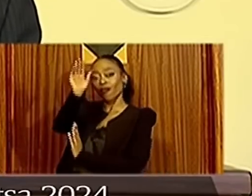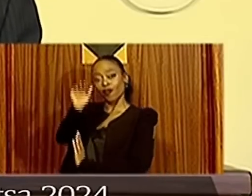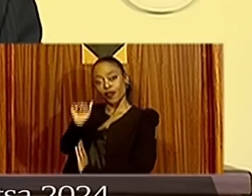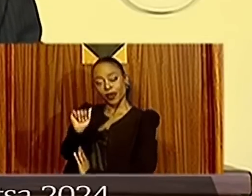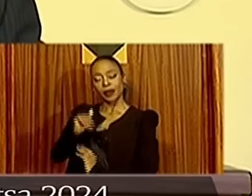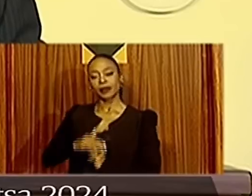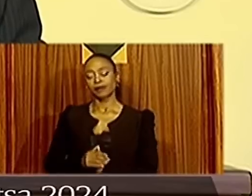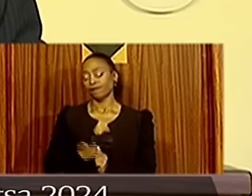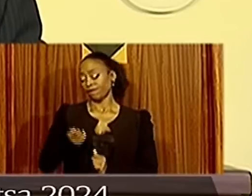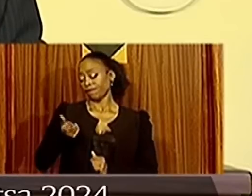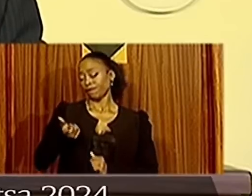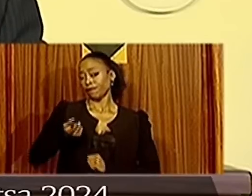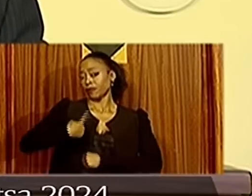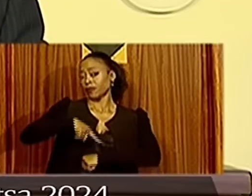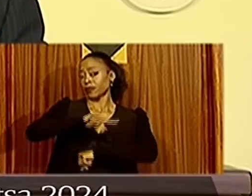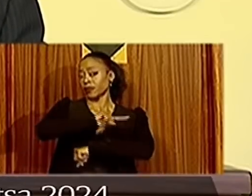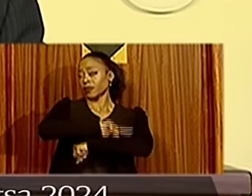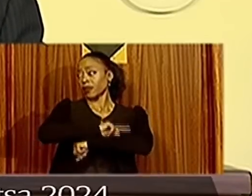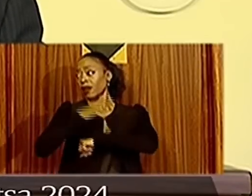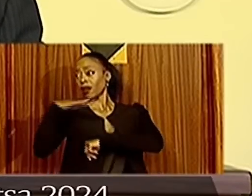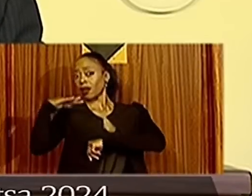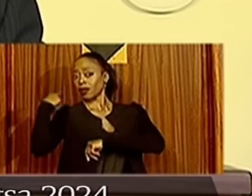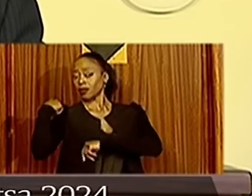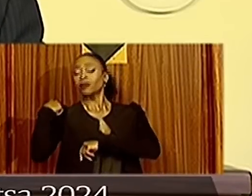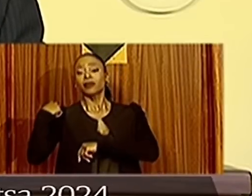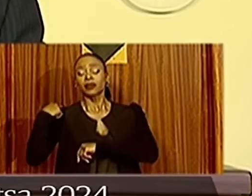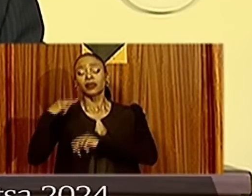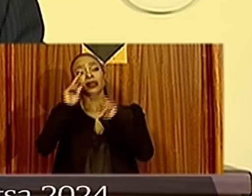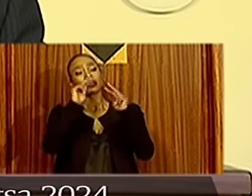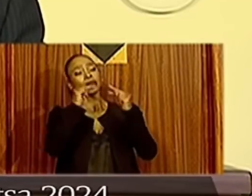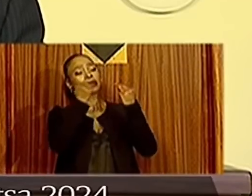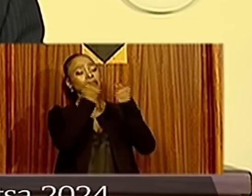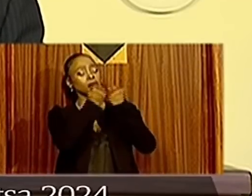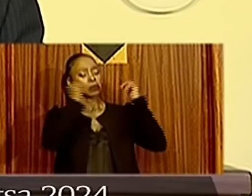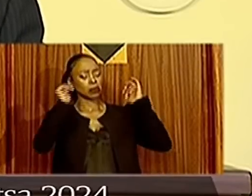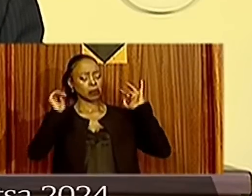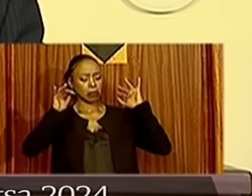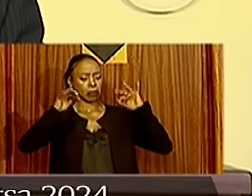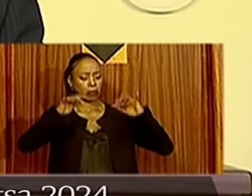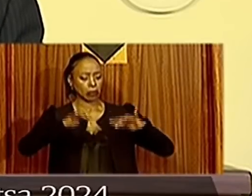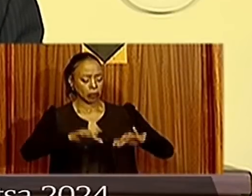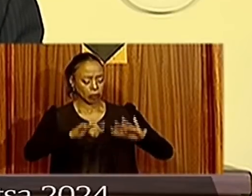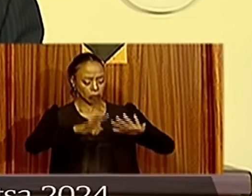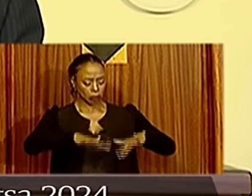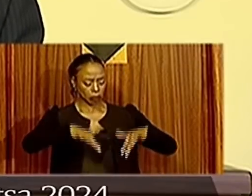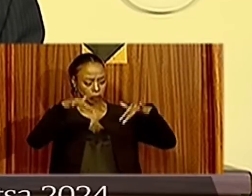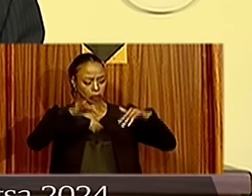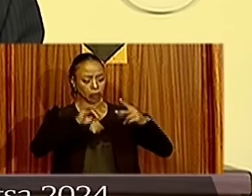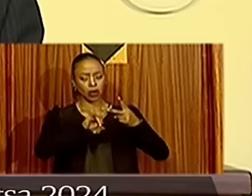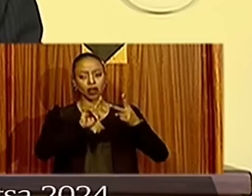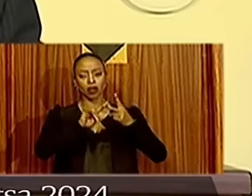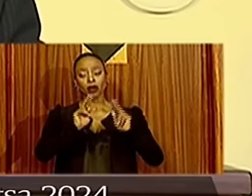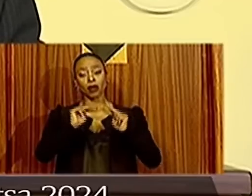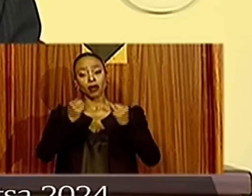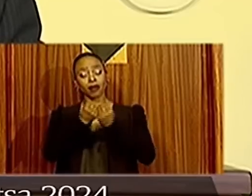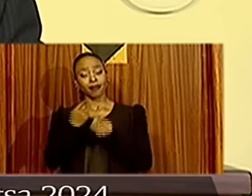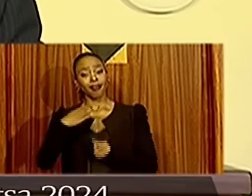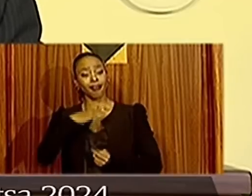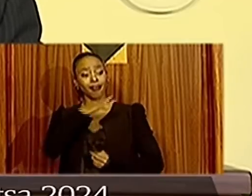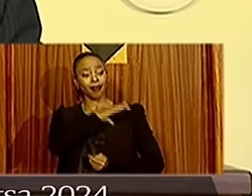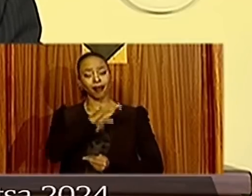Just a few days ago, the National Assembly and the National Council of Provinces, our parliament that